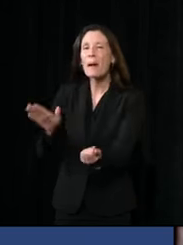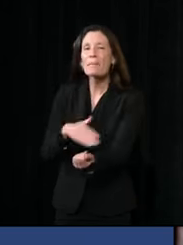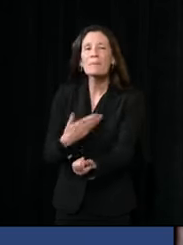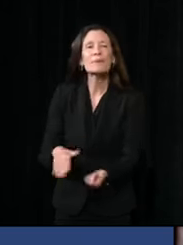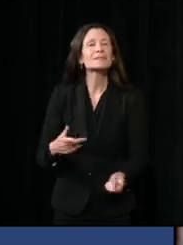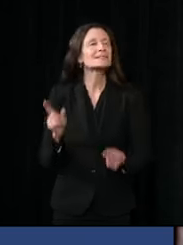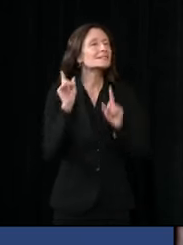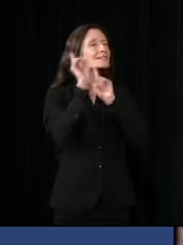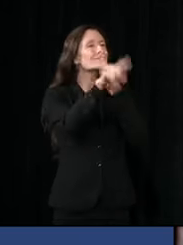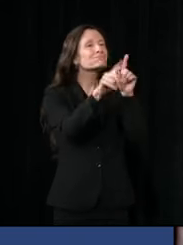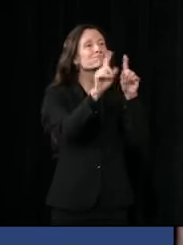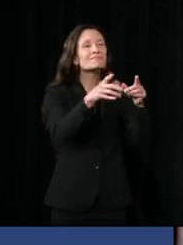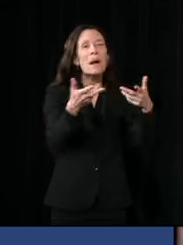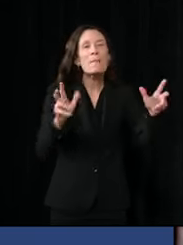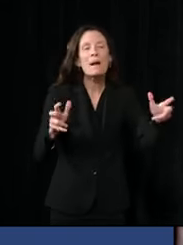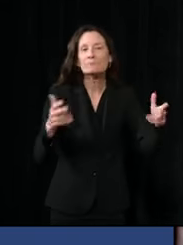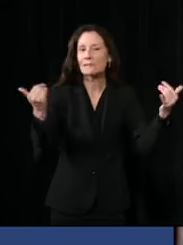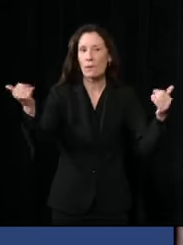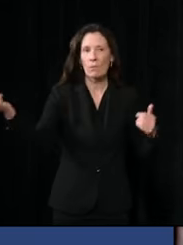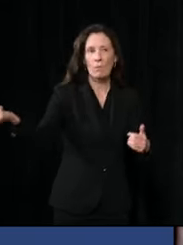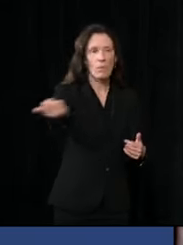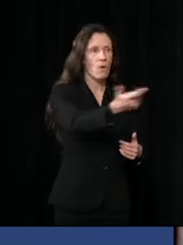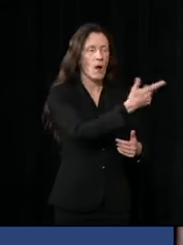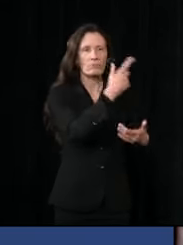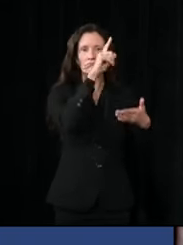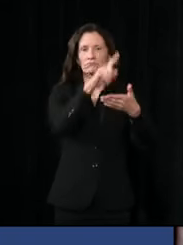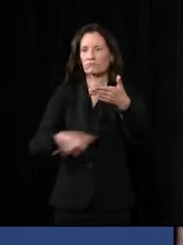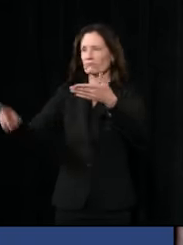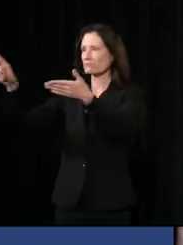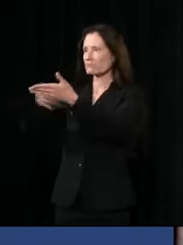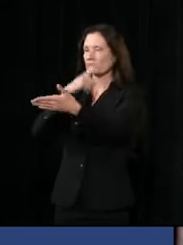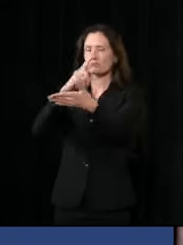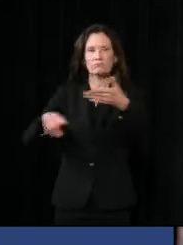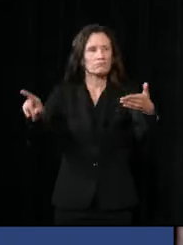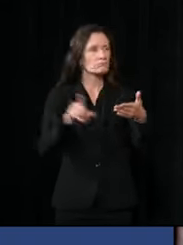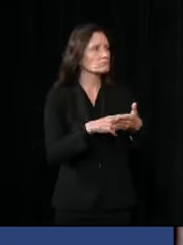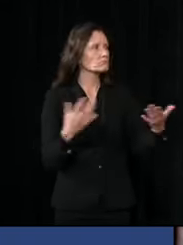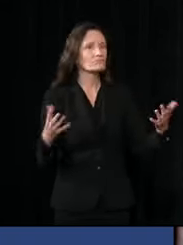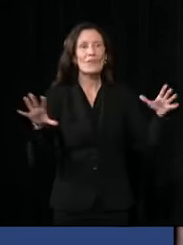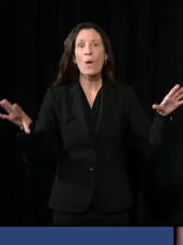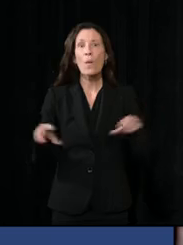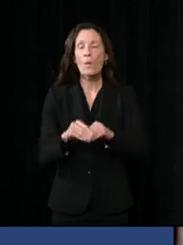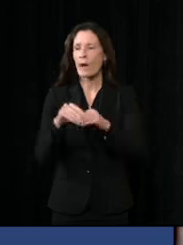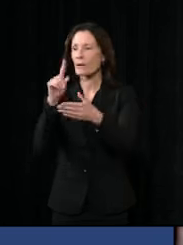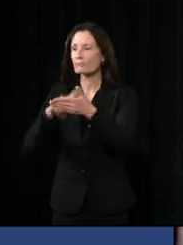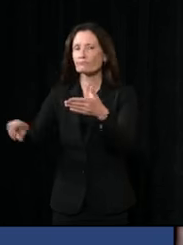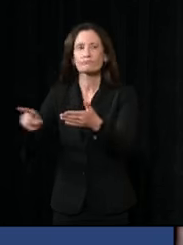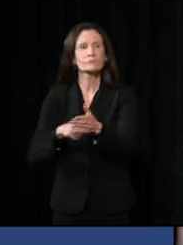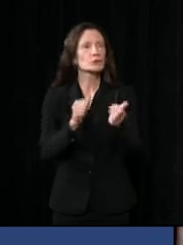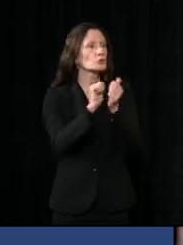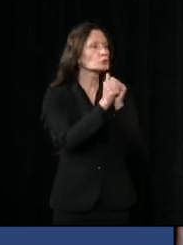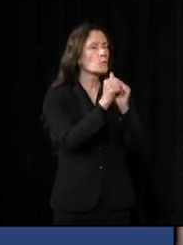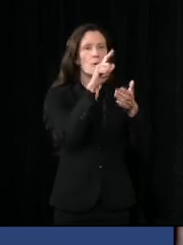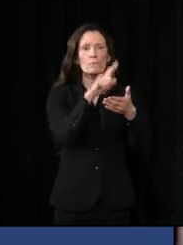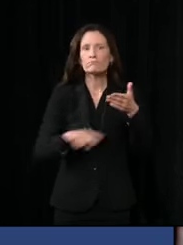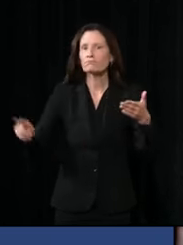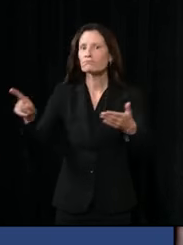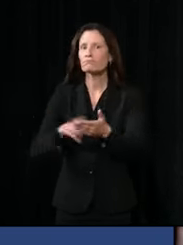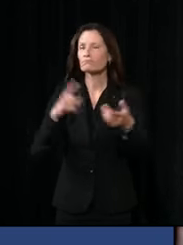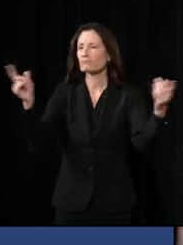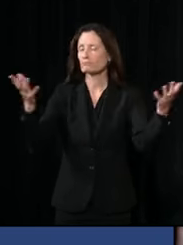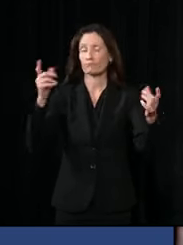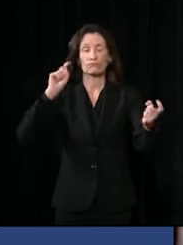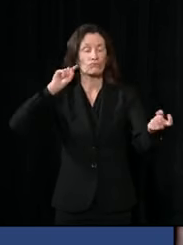We closed schools. Entire sports seasons were wiped away. Ceremonies and performances were